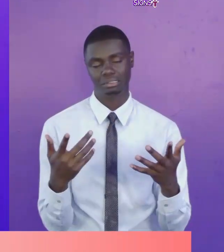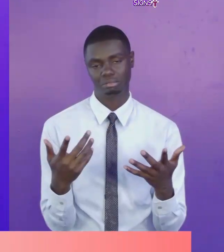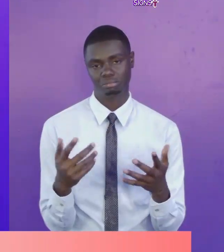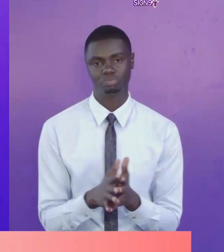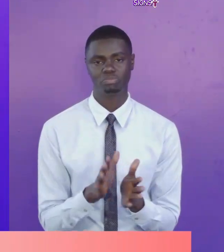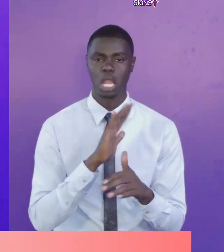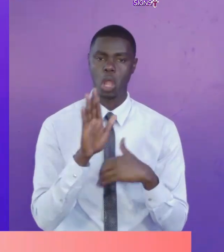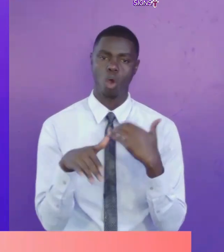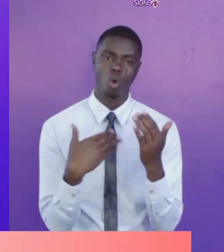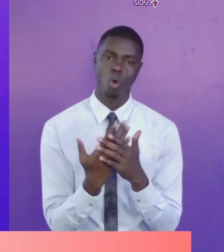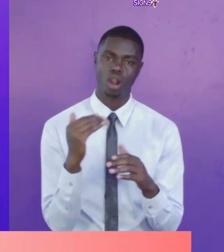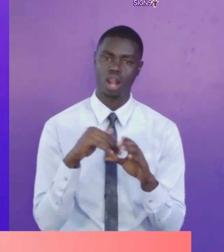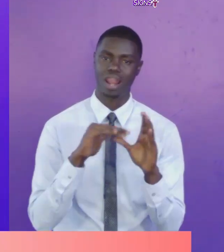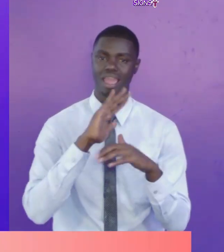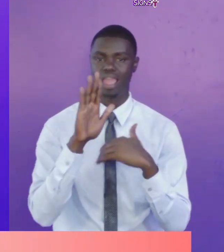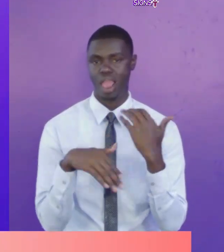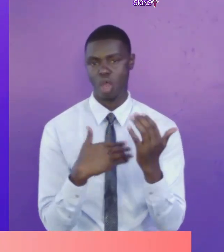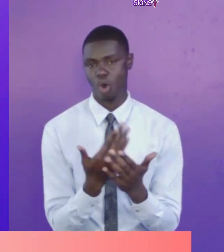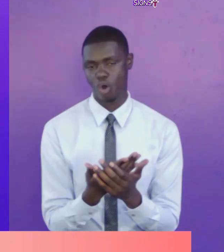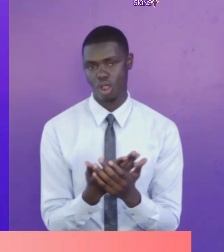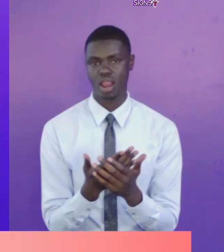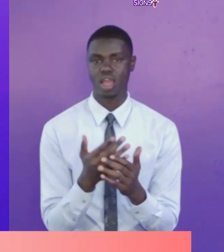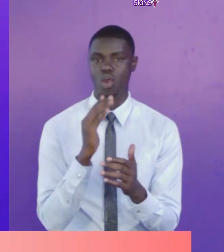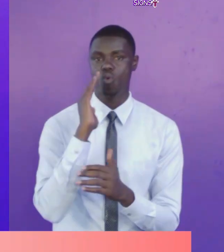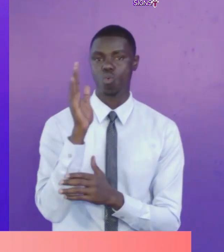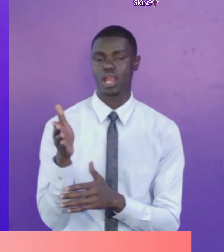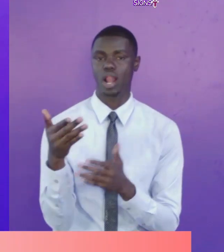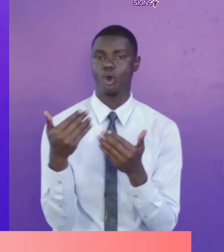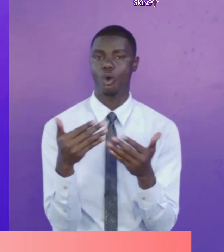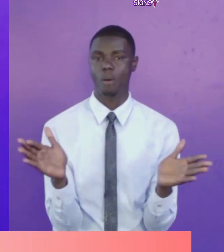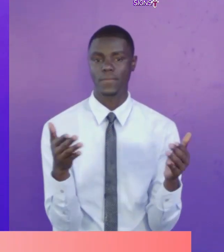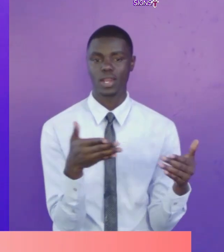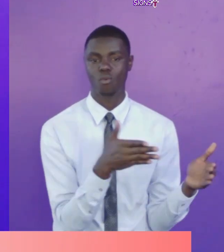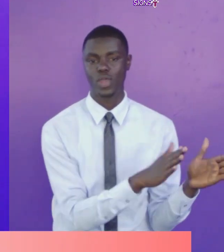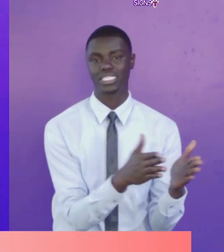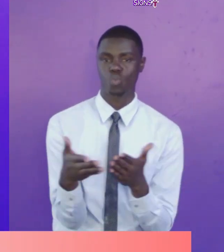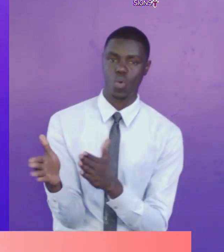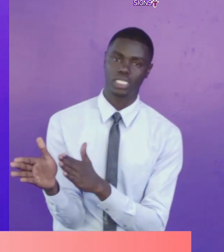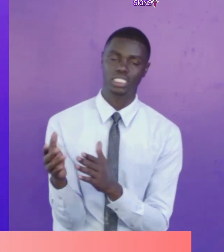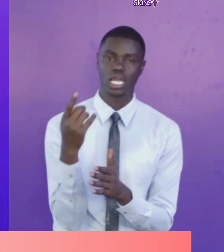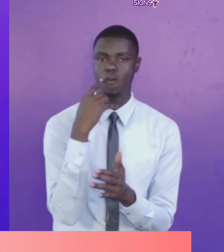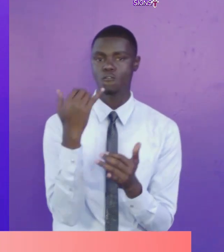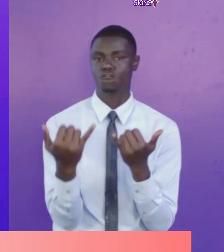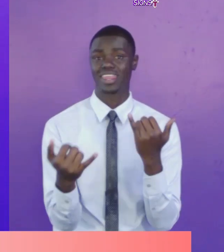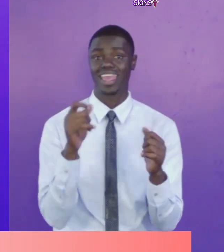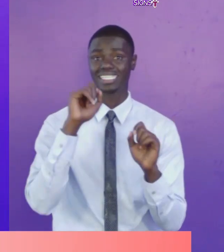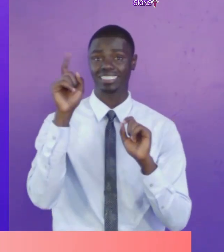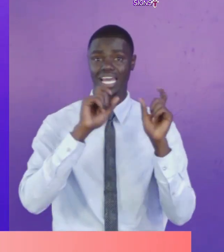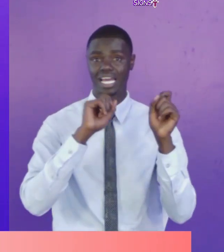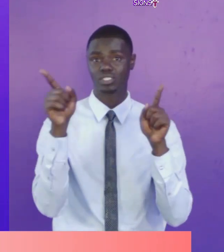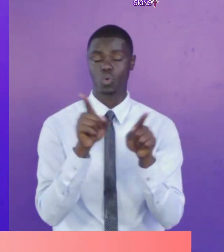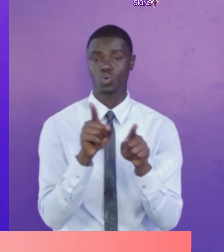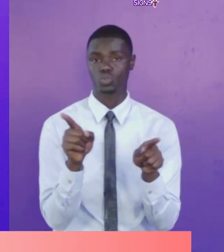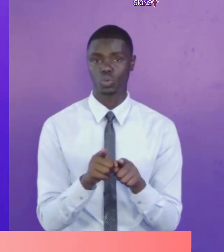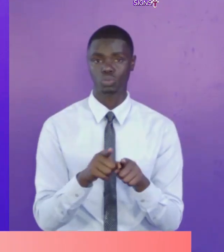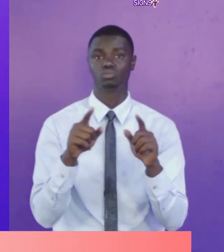but all in all, it will have also opened ways for the youngsters Yeah. also to